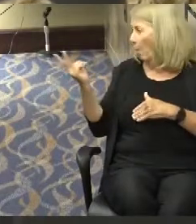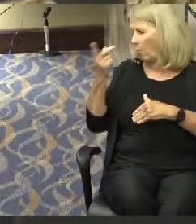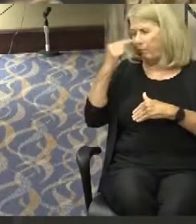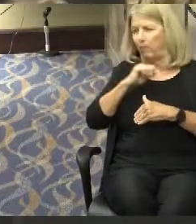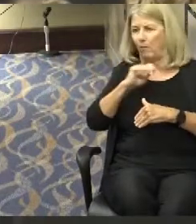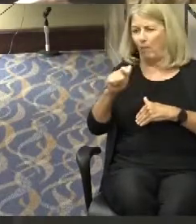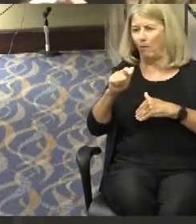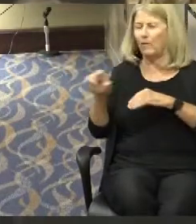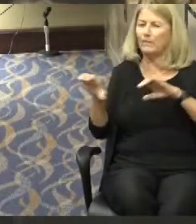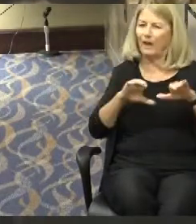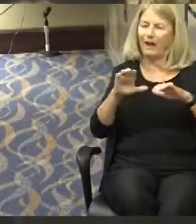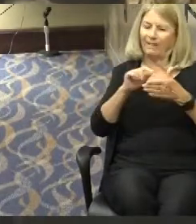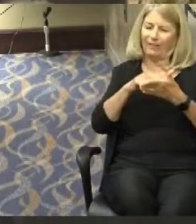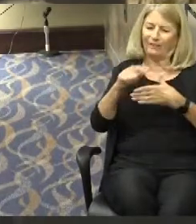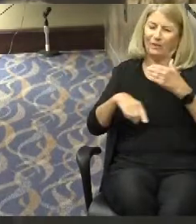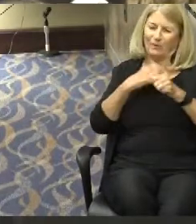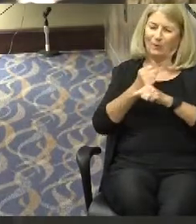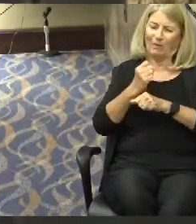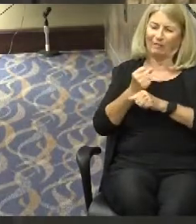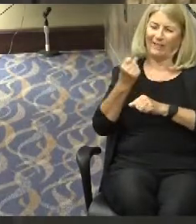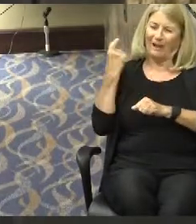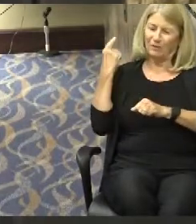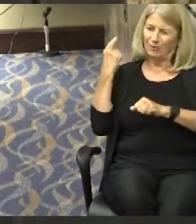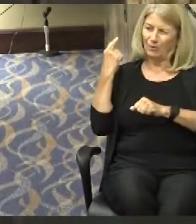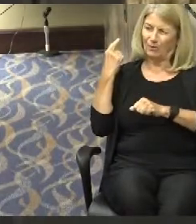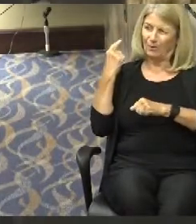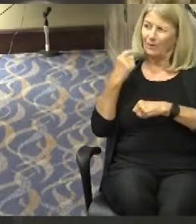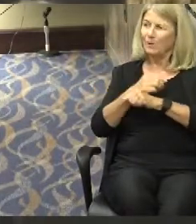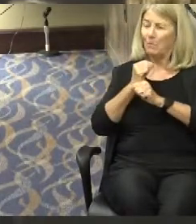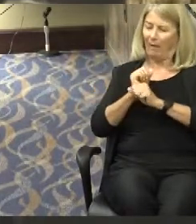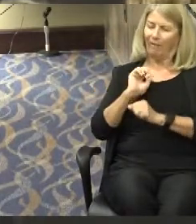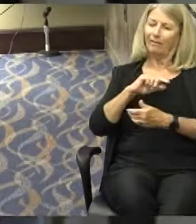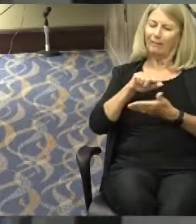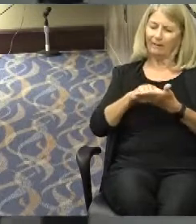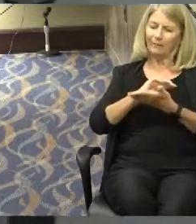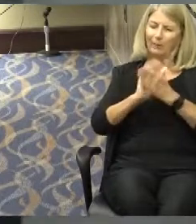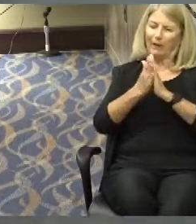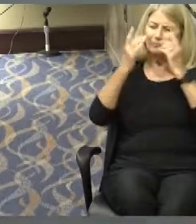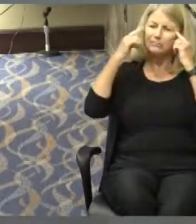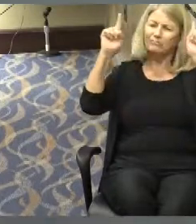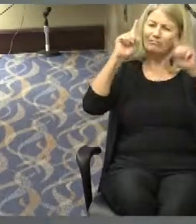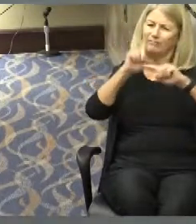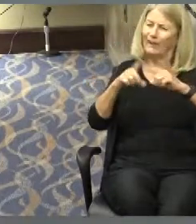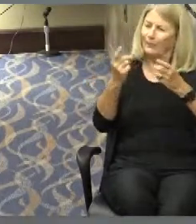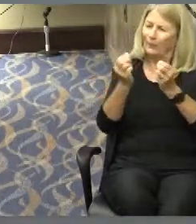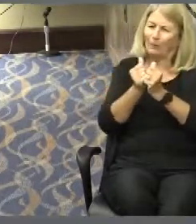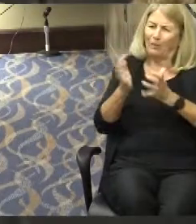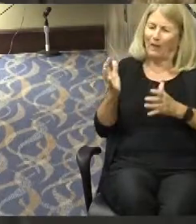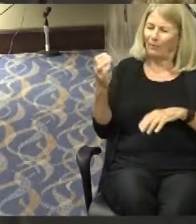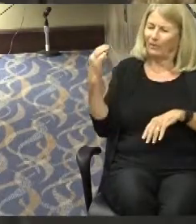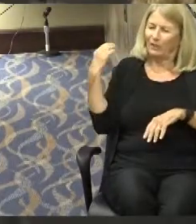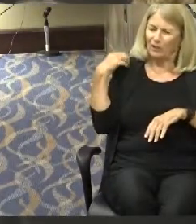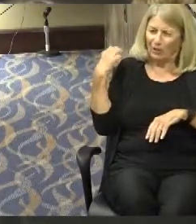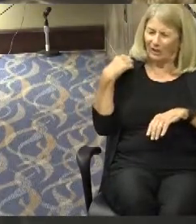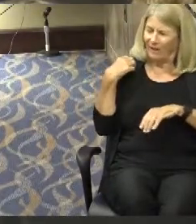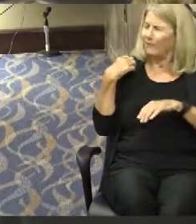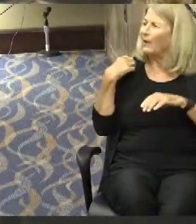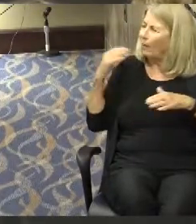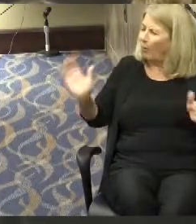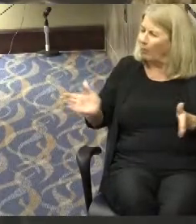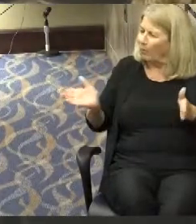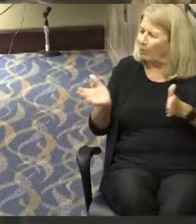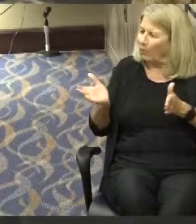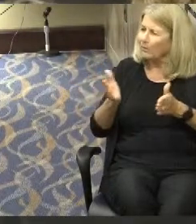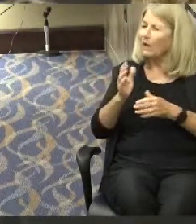done this year and this past year to make this a success. We couldn't do it without the chief's support. But we're here